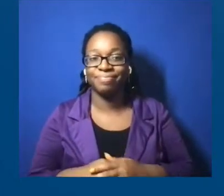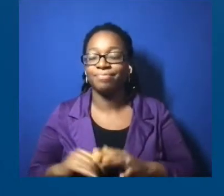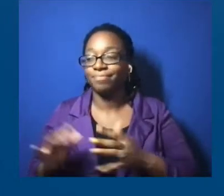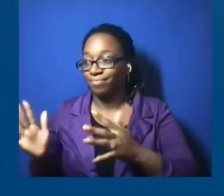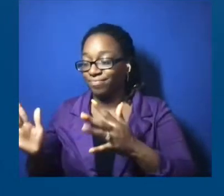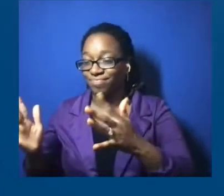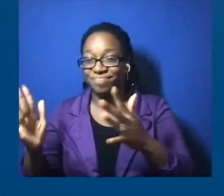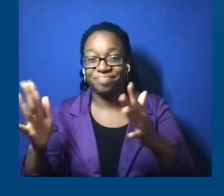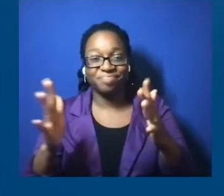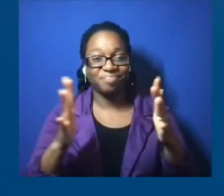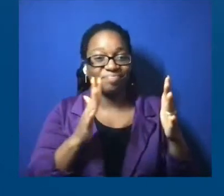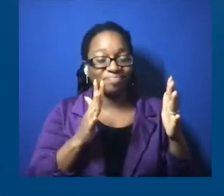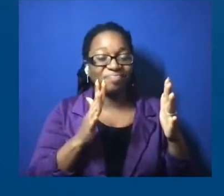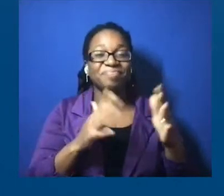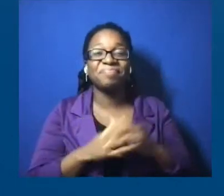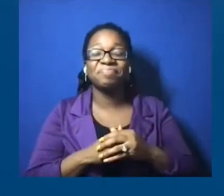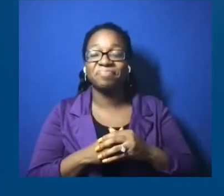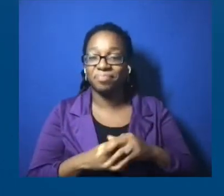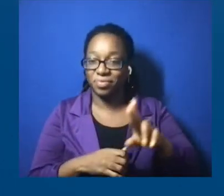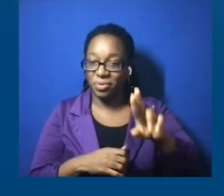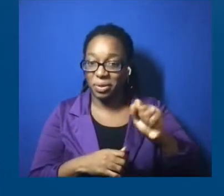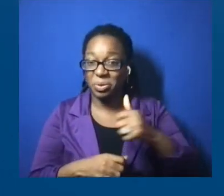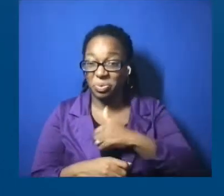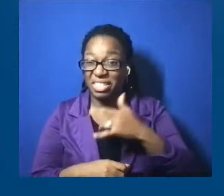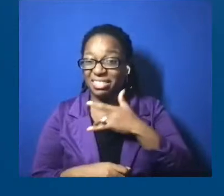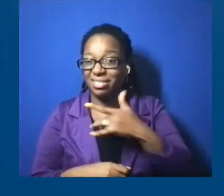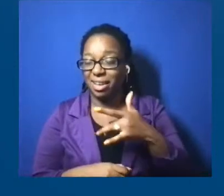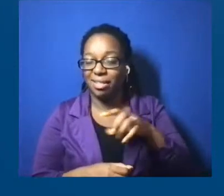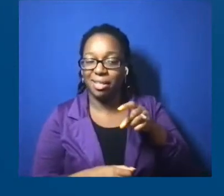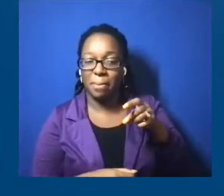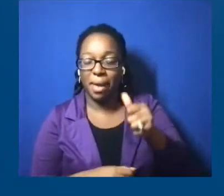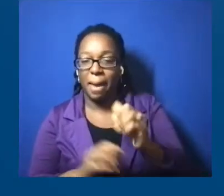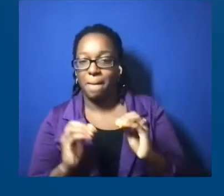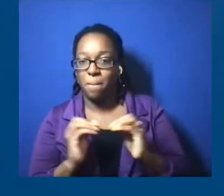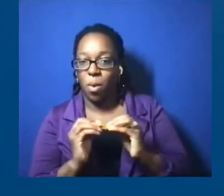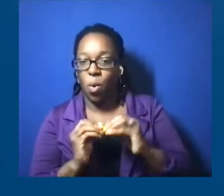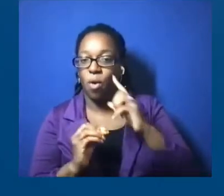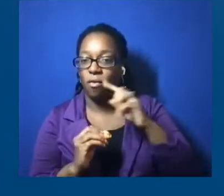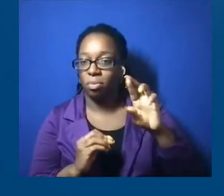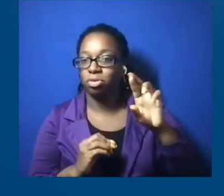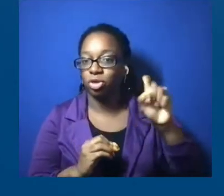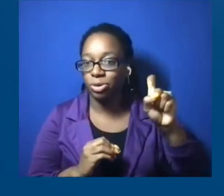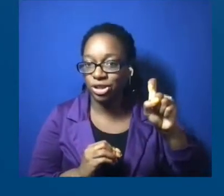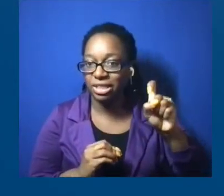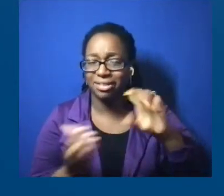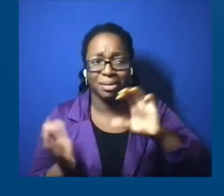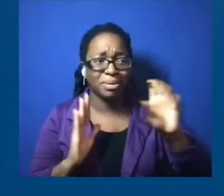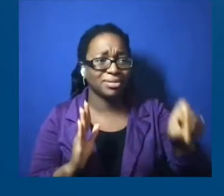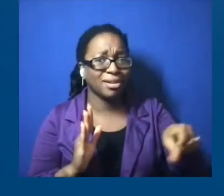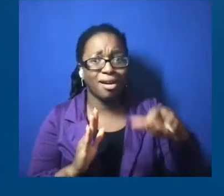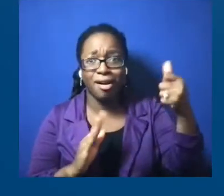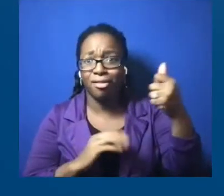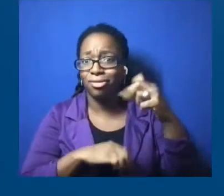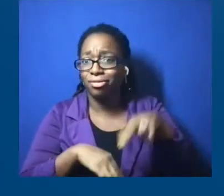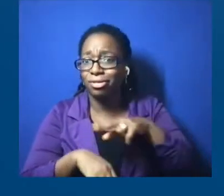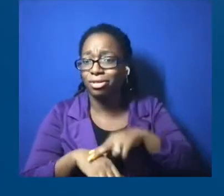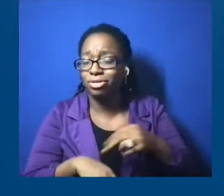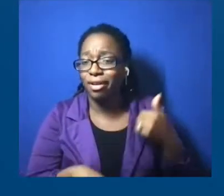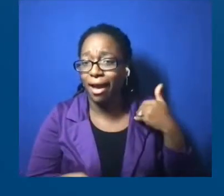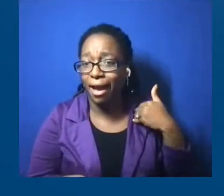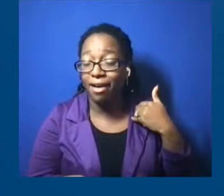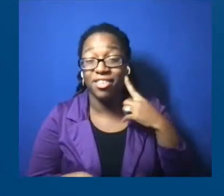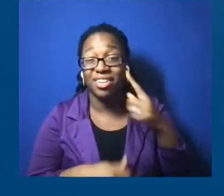In the United States, we pay more. We pay more for prescription drugs than any advanced nation in the world for the exact